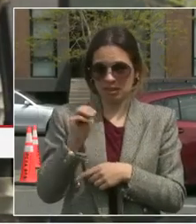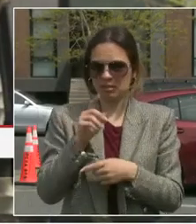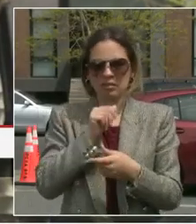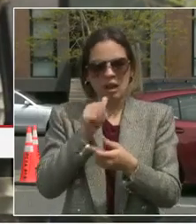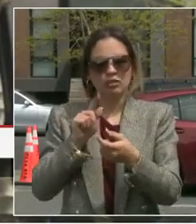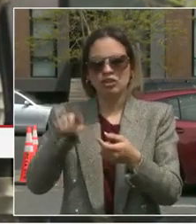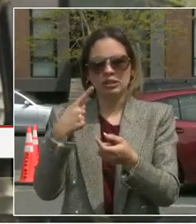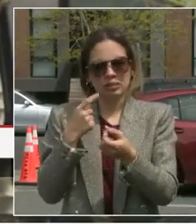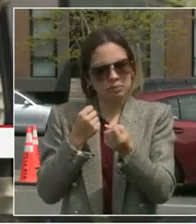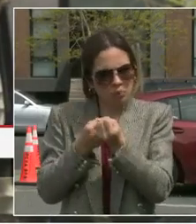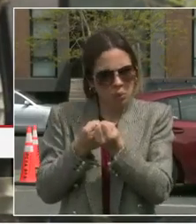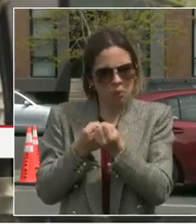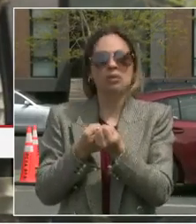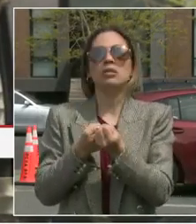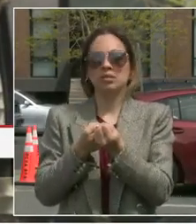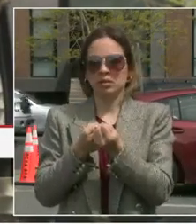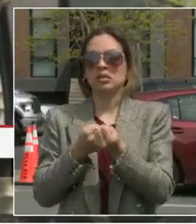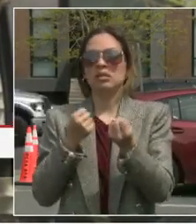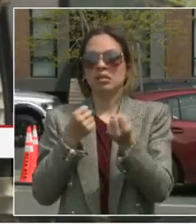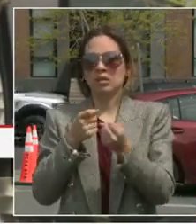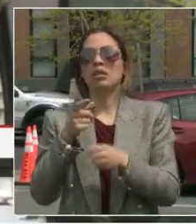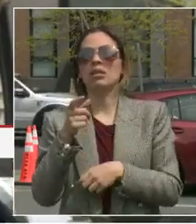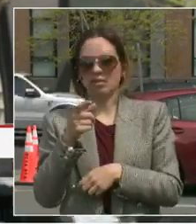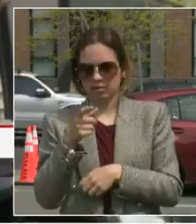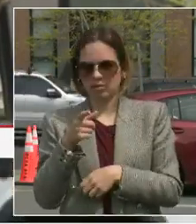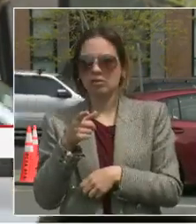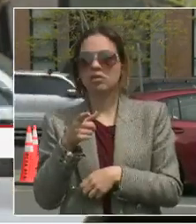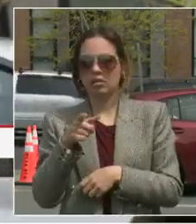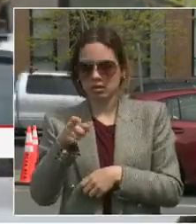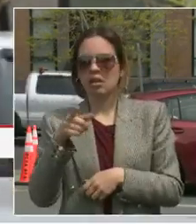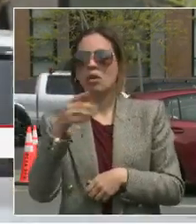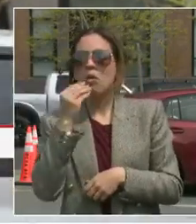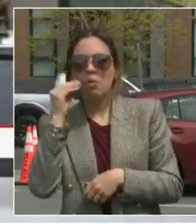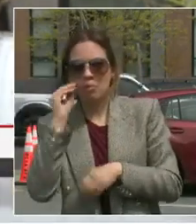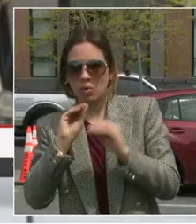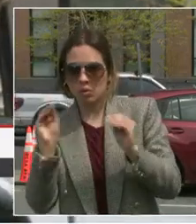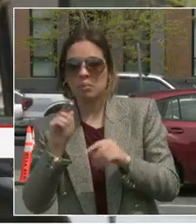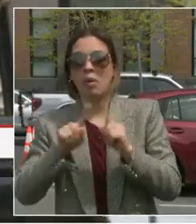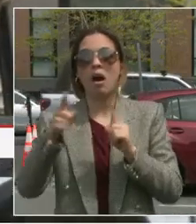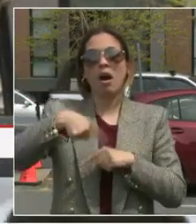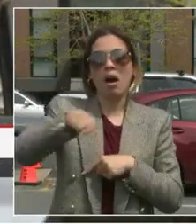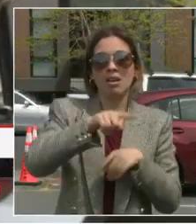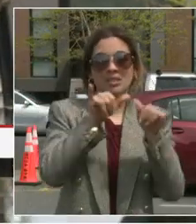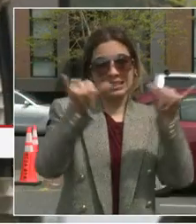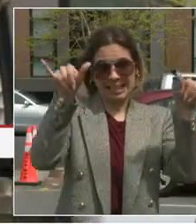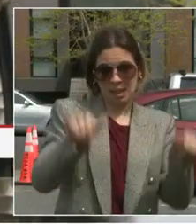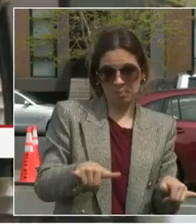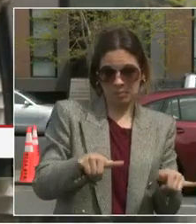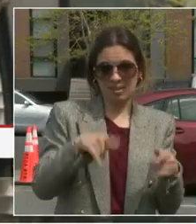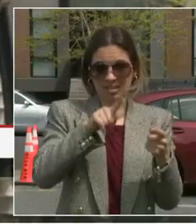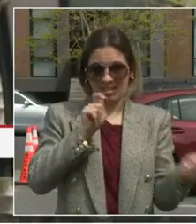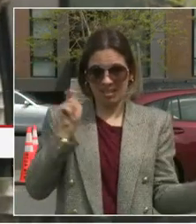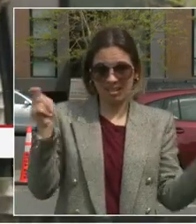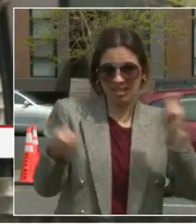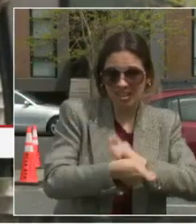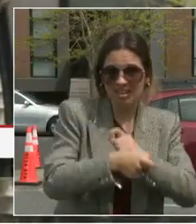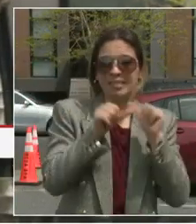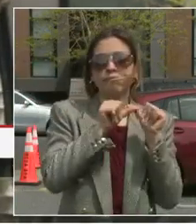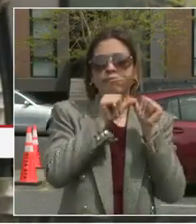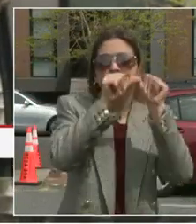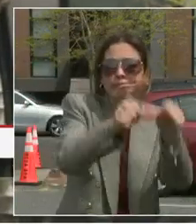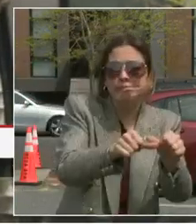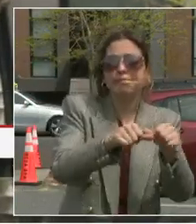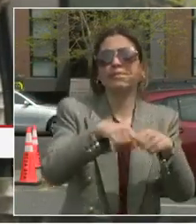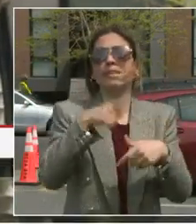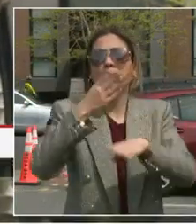housing vouchers, it also funds the systems changes necessary to continue our